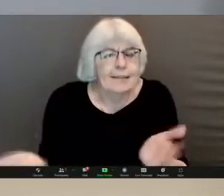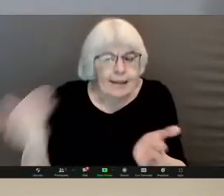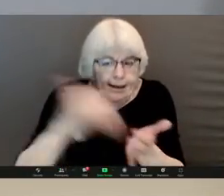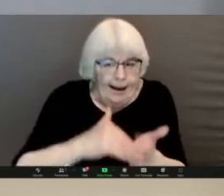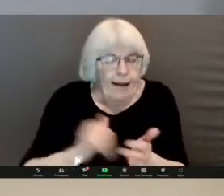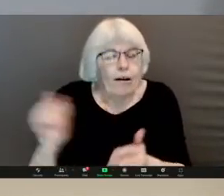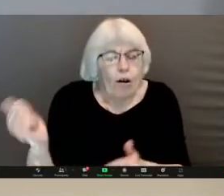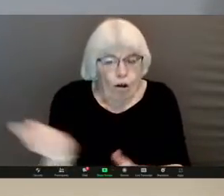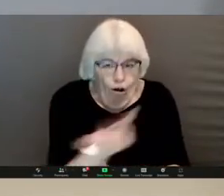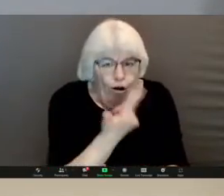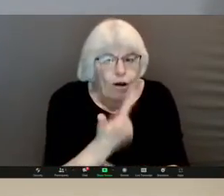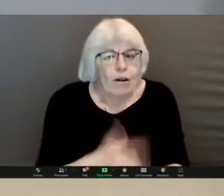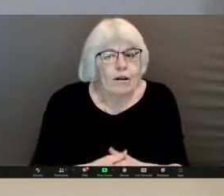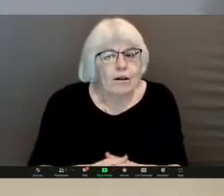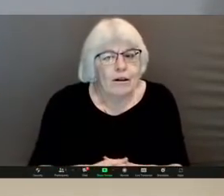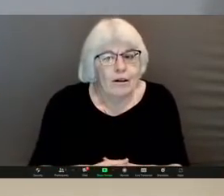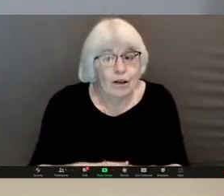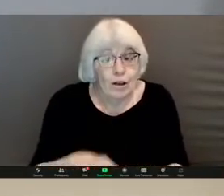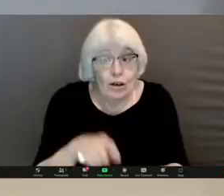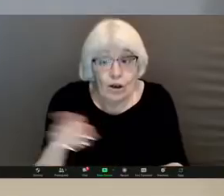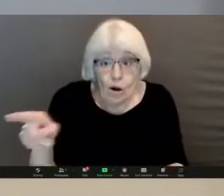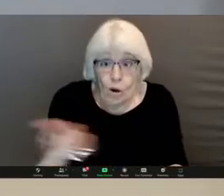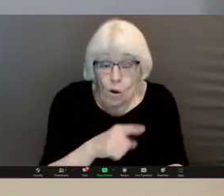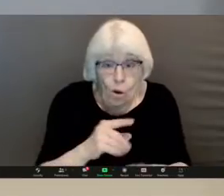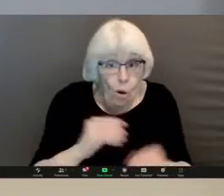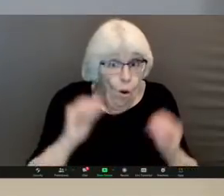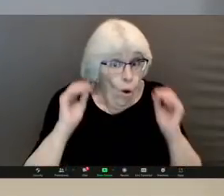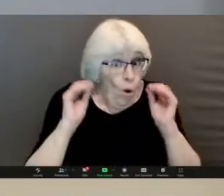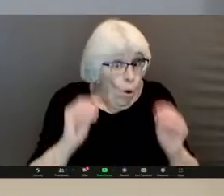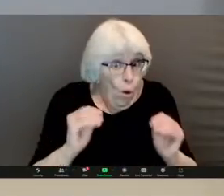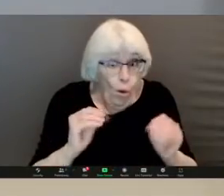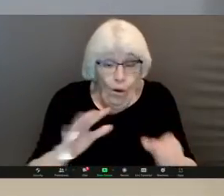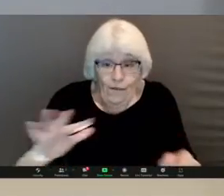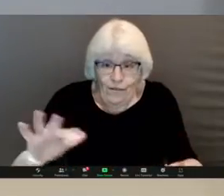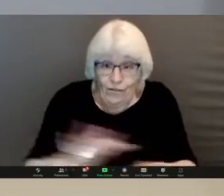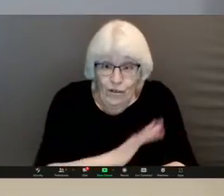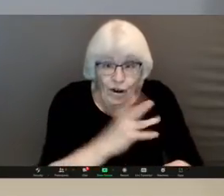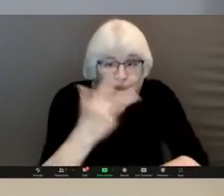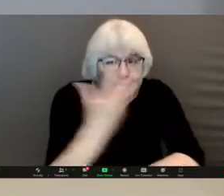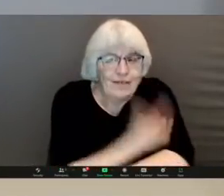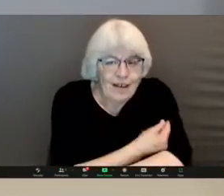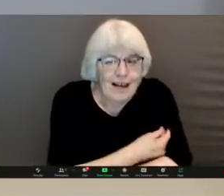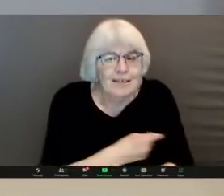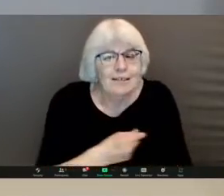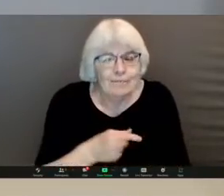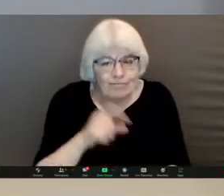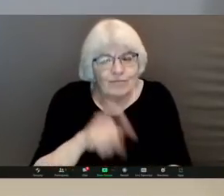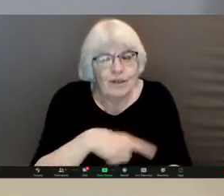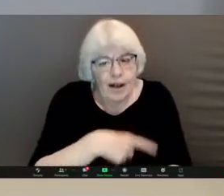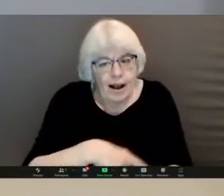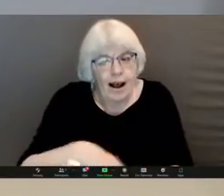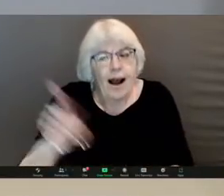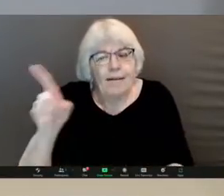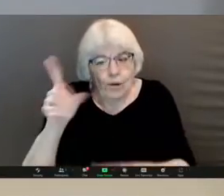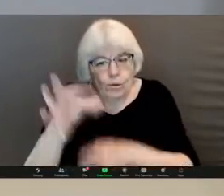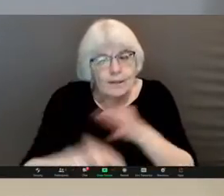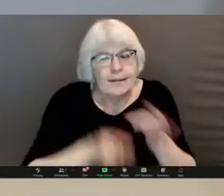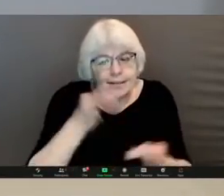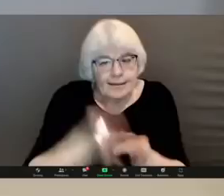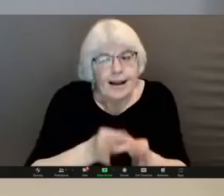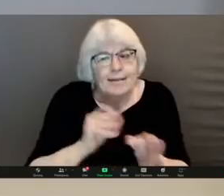unvaccinated from within Atlantic Canada. So it when you think